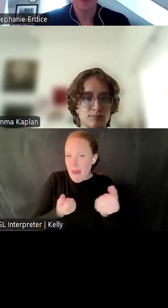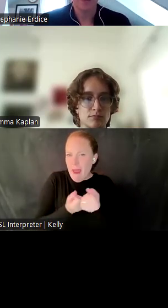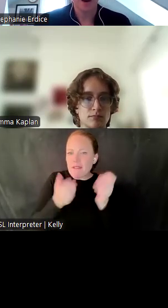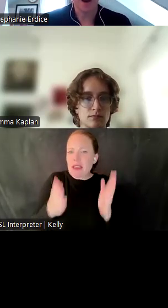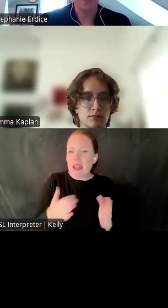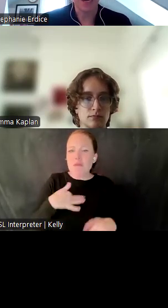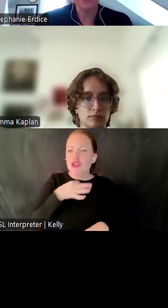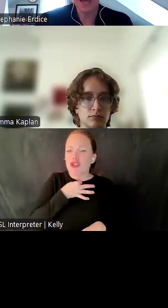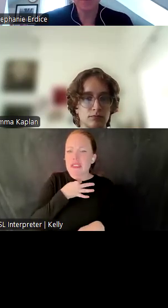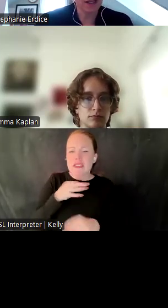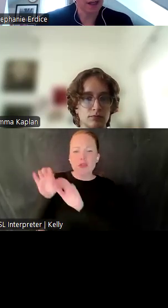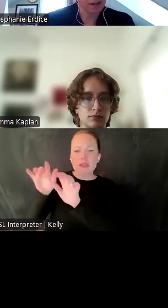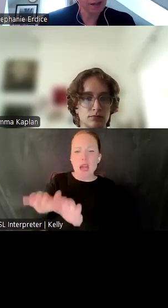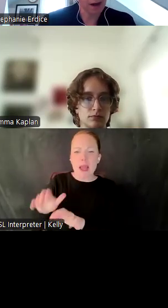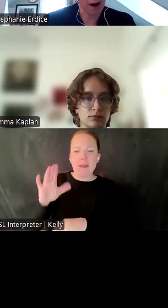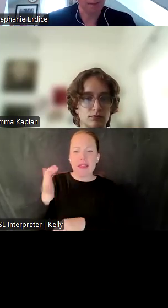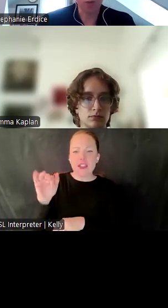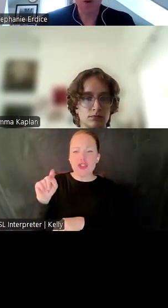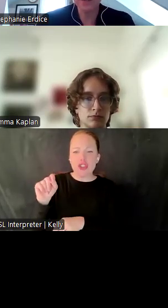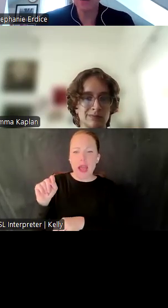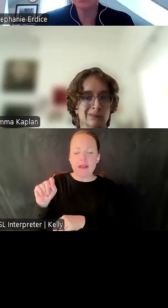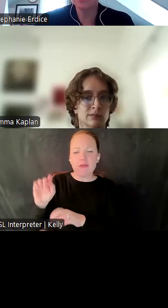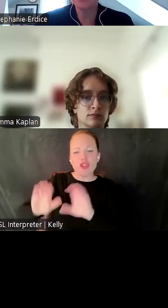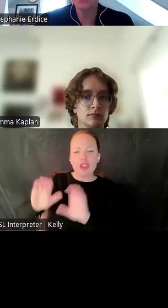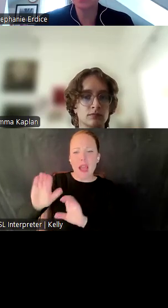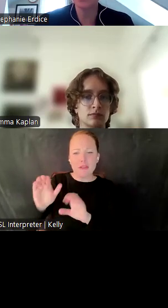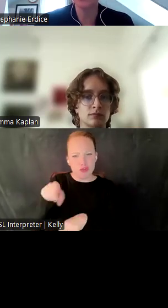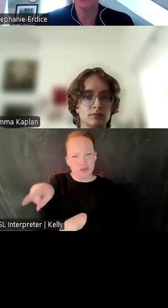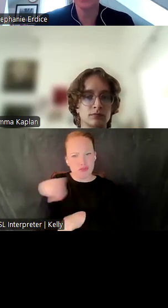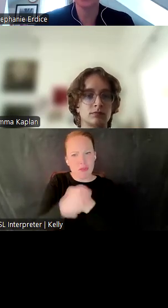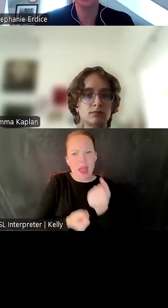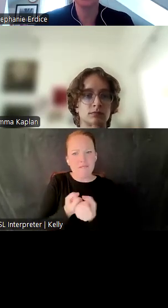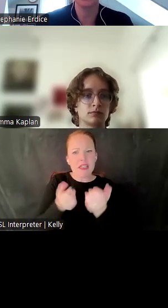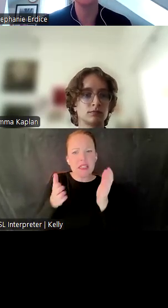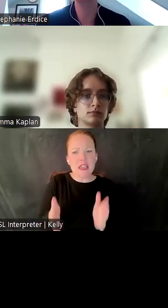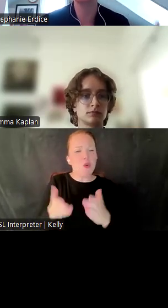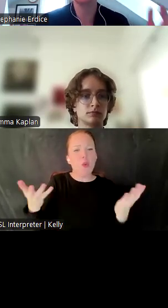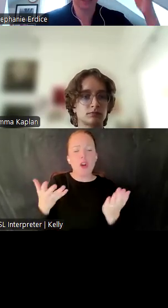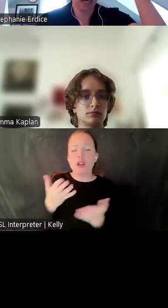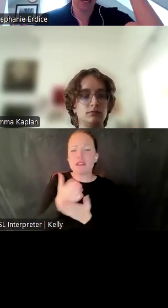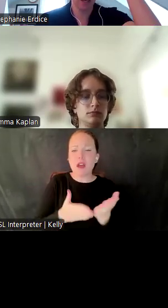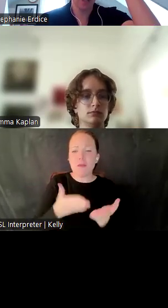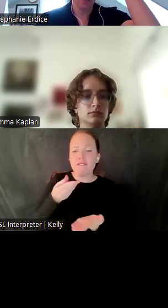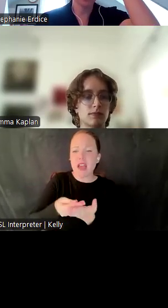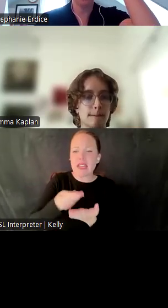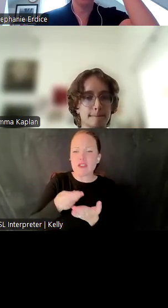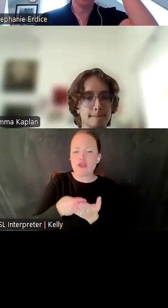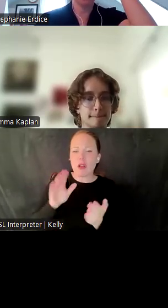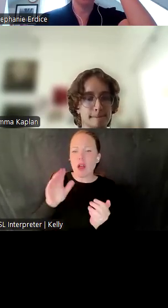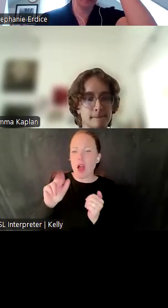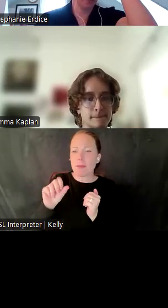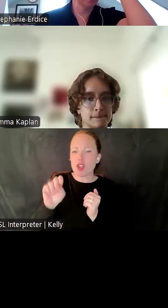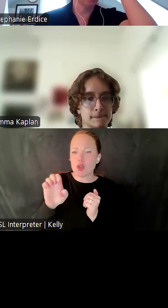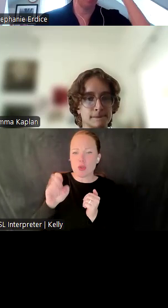chat. As an advocate, what are some of the examples of financial abuse that you have seen